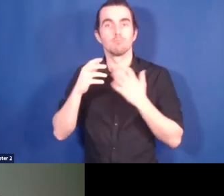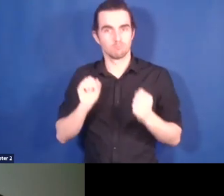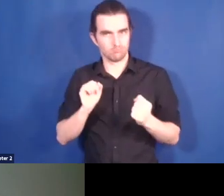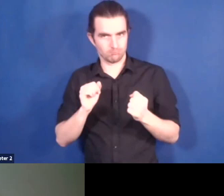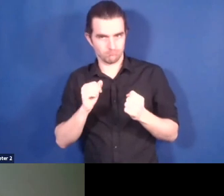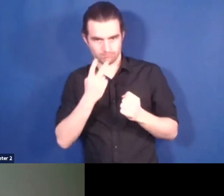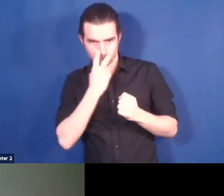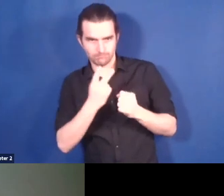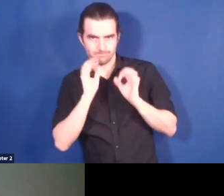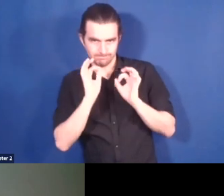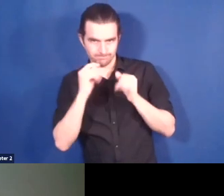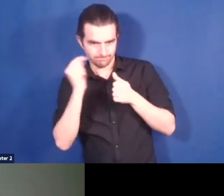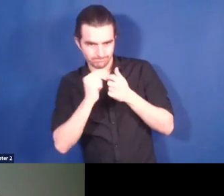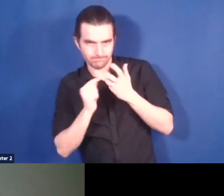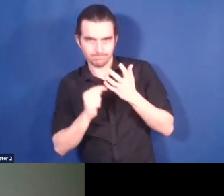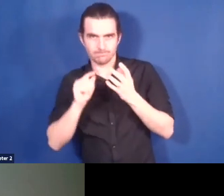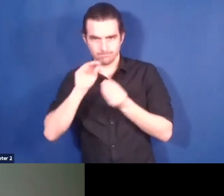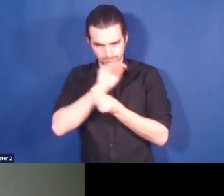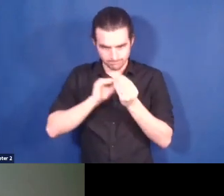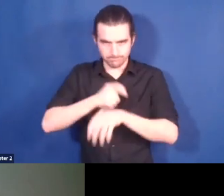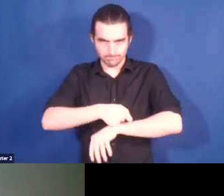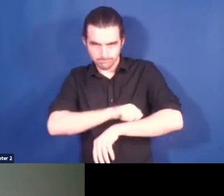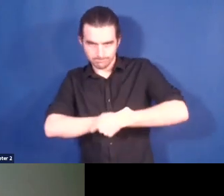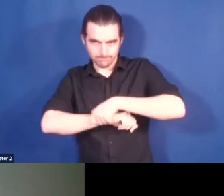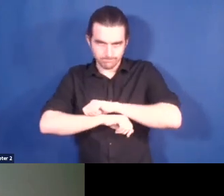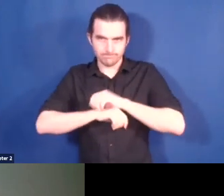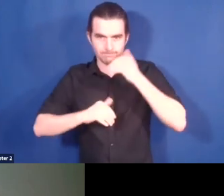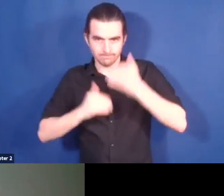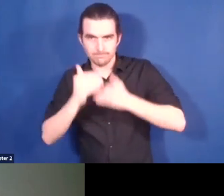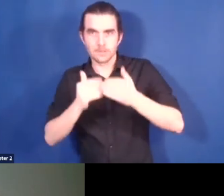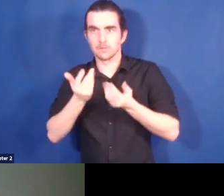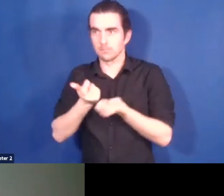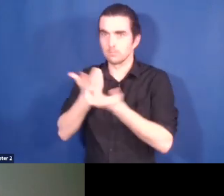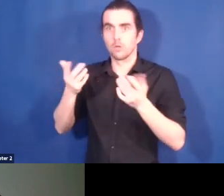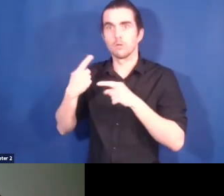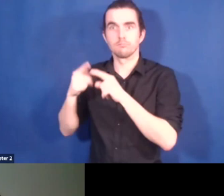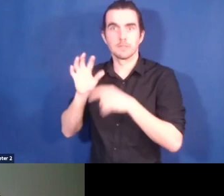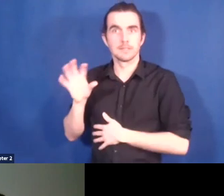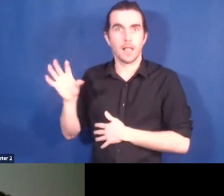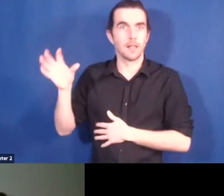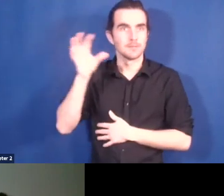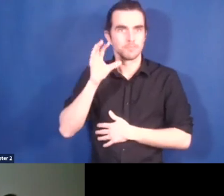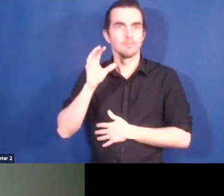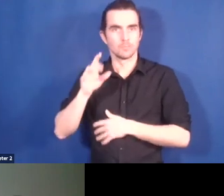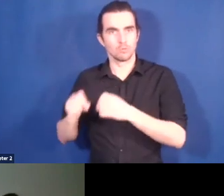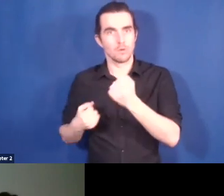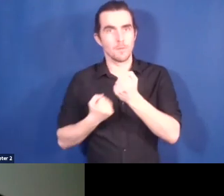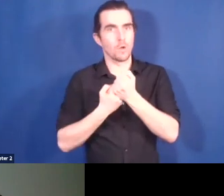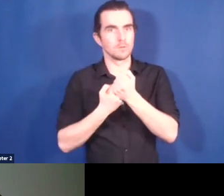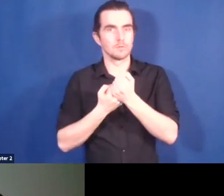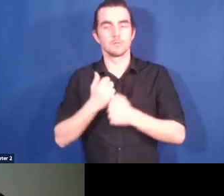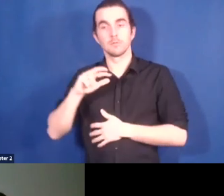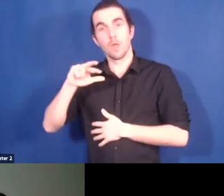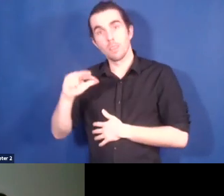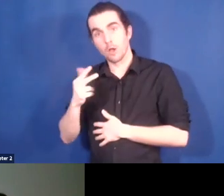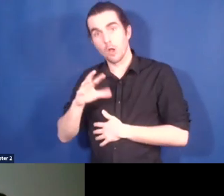to help realize the contributions of whole of society stakeholders and in the GCR, and most especially pledges made